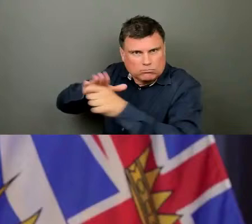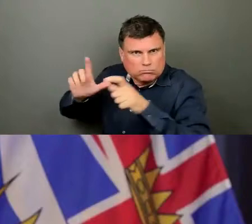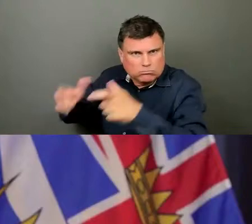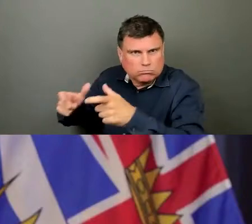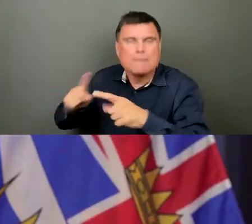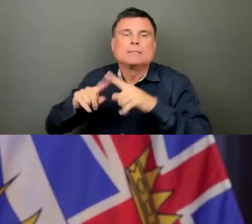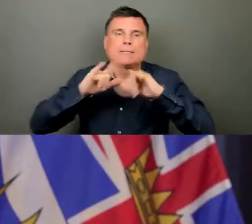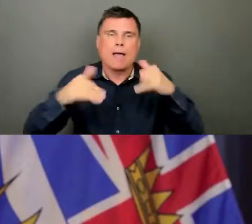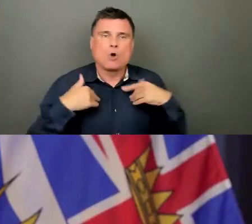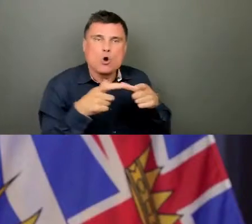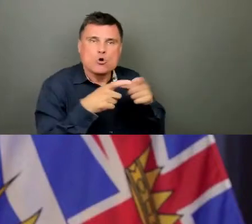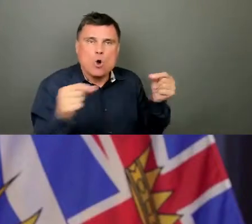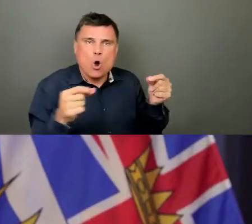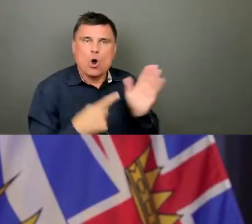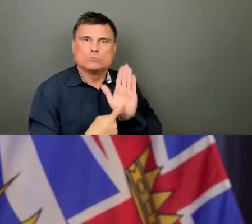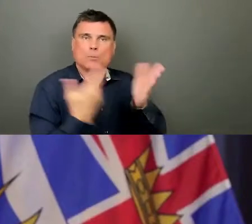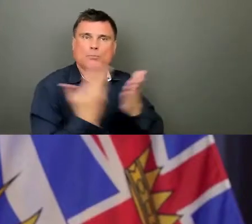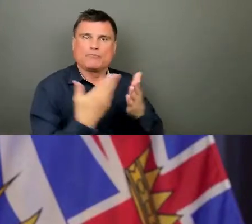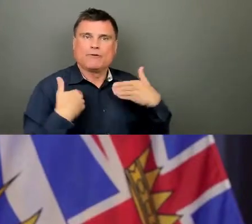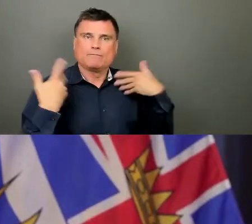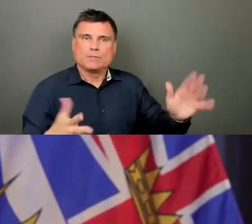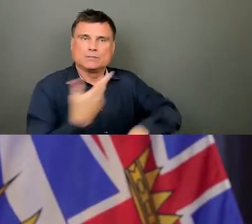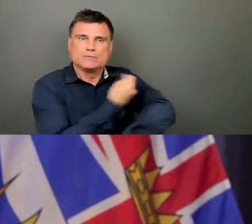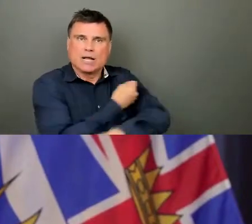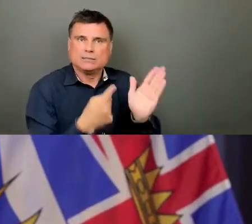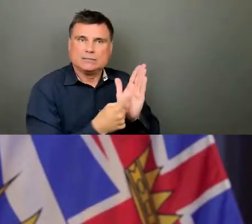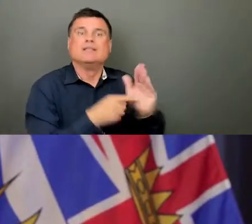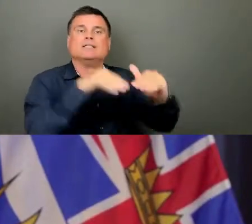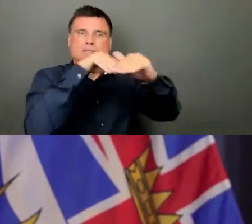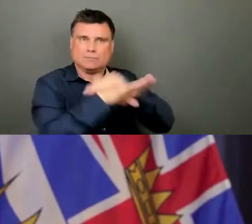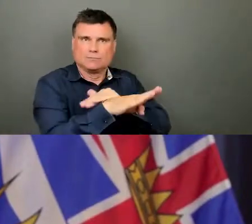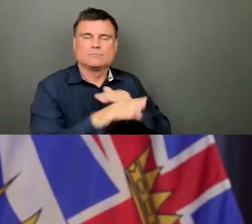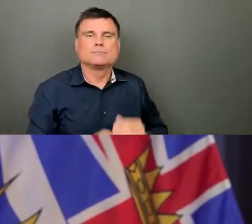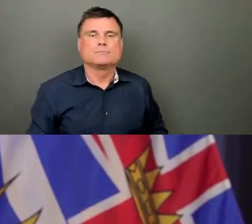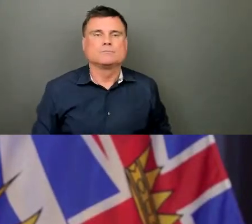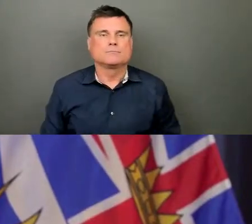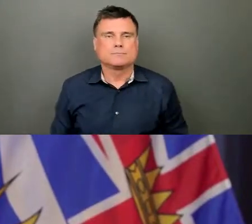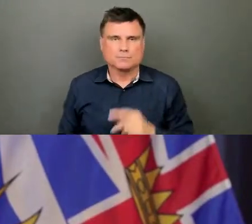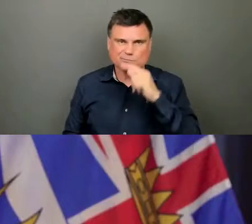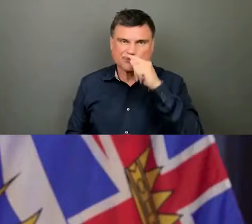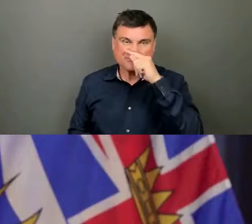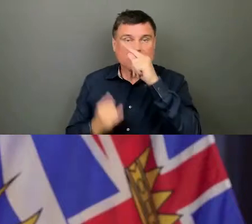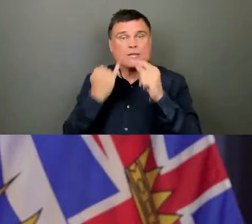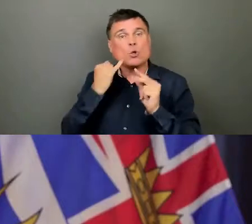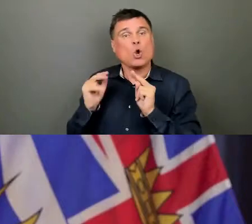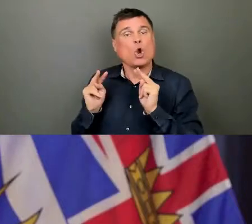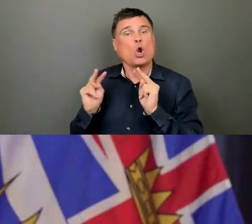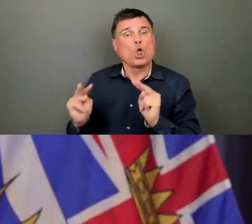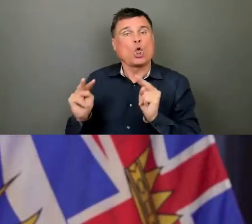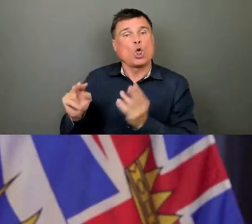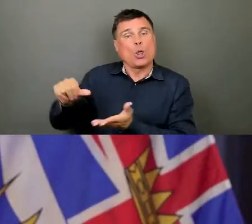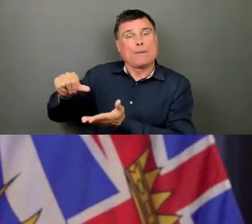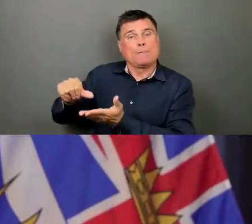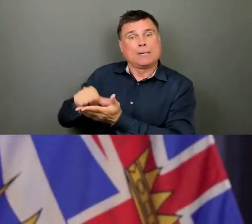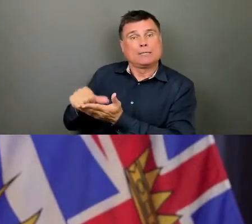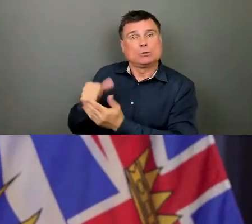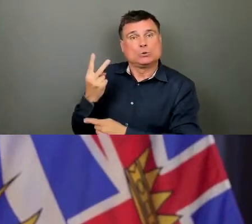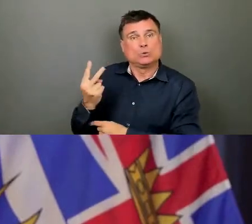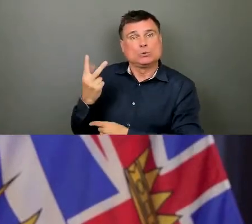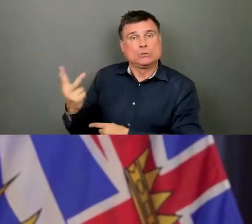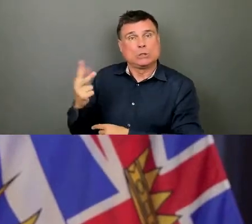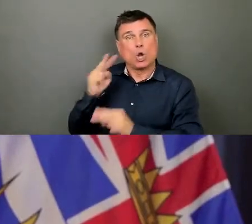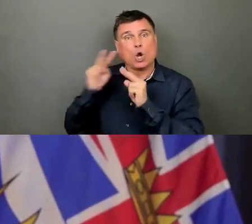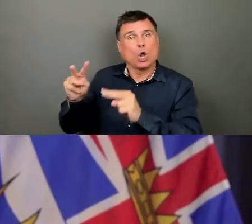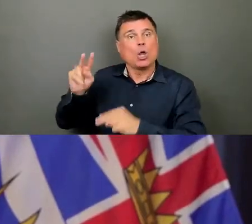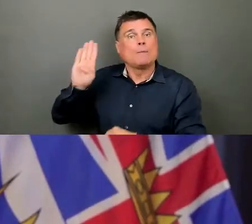these times. One of the things that's striking, if you look at the charts and the provincial maps on page 2 and 3, is that the places